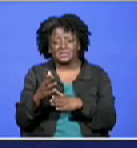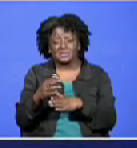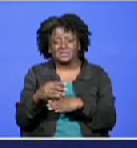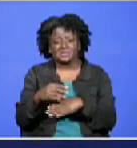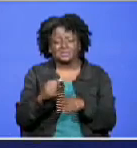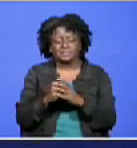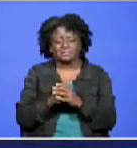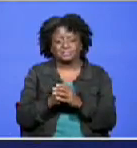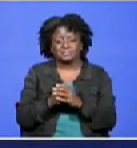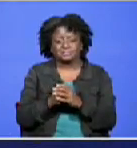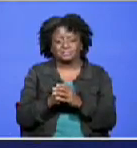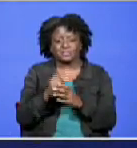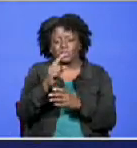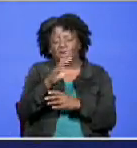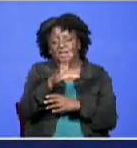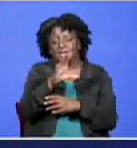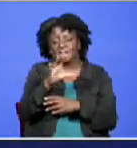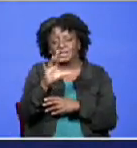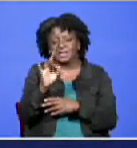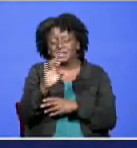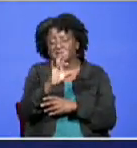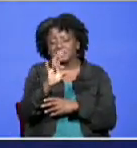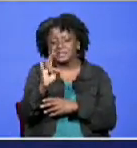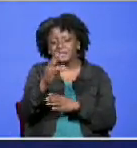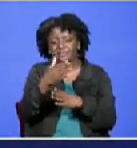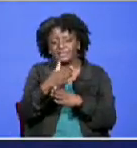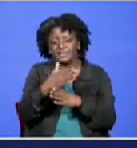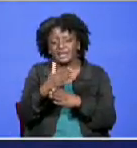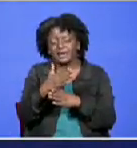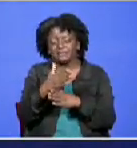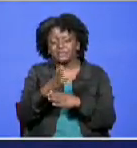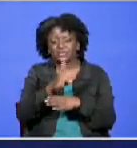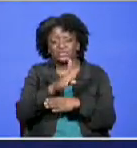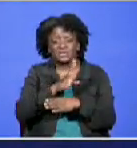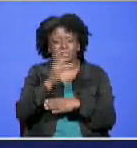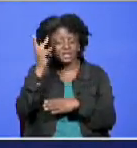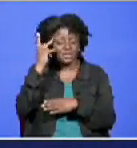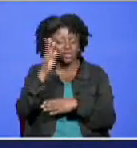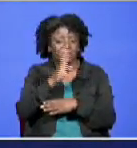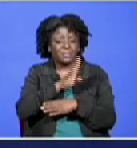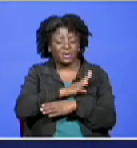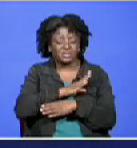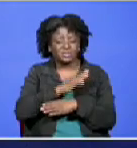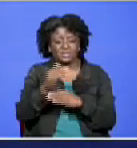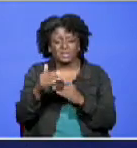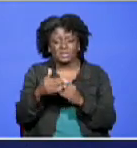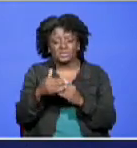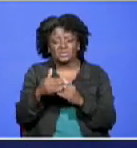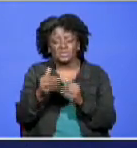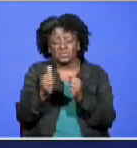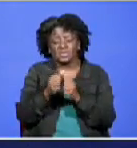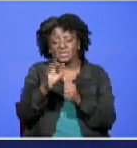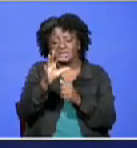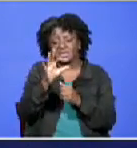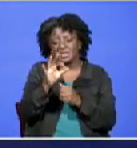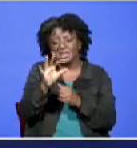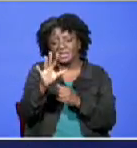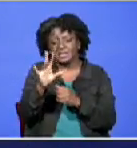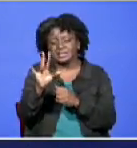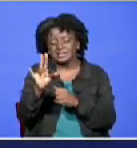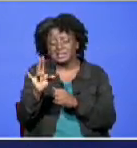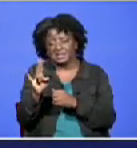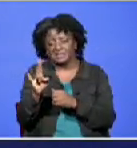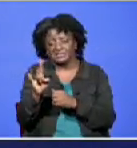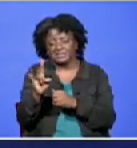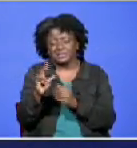3,373 pins, a 187 average. Kendrick Brathwaite was following closely behind in 97th, 3,359 pins,